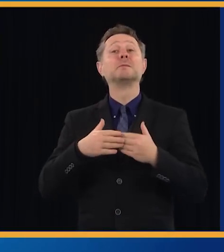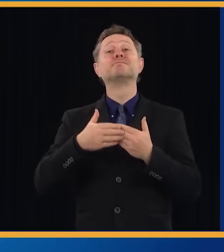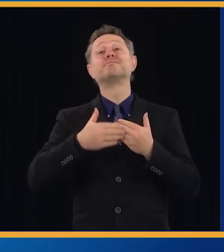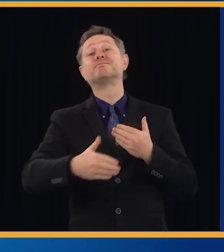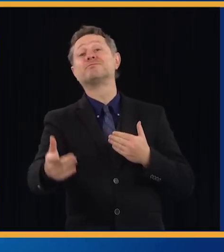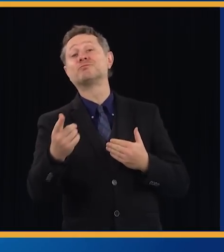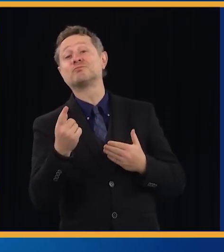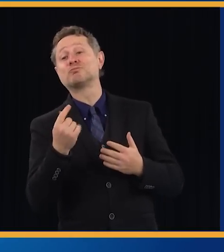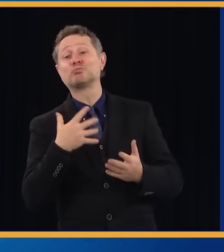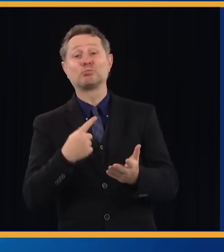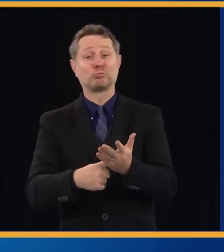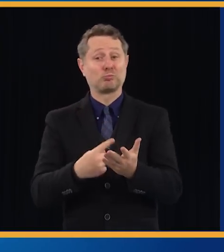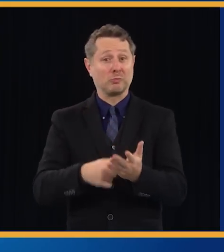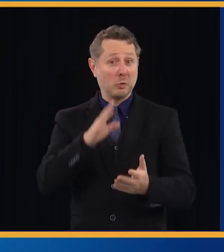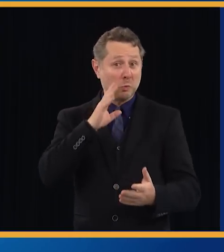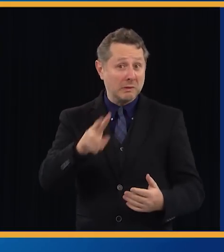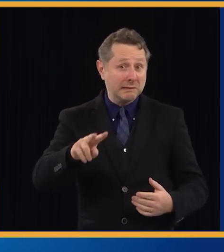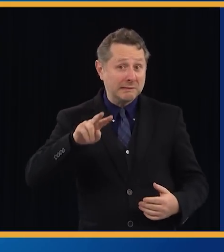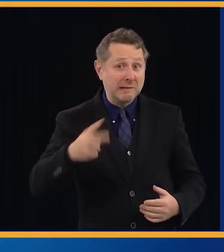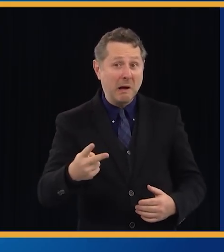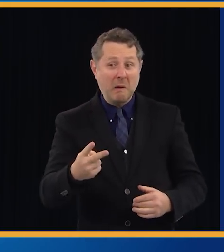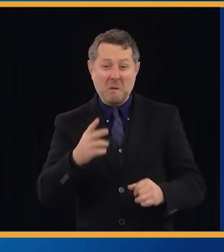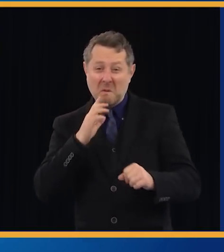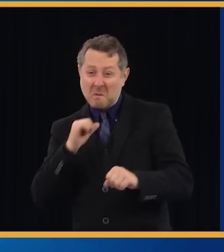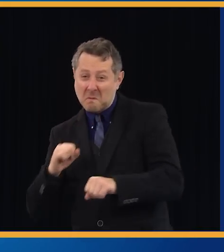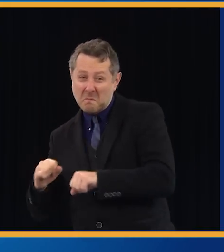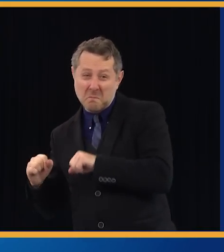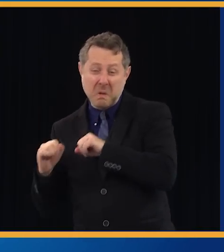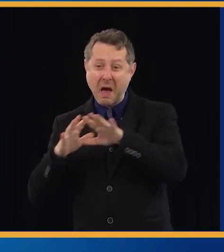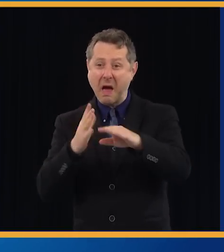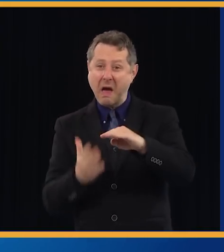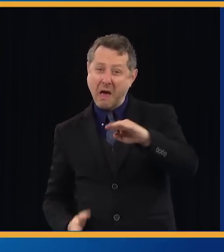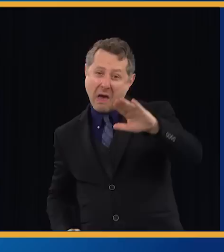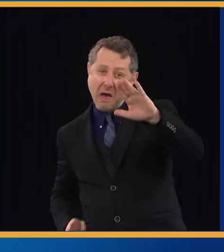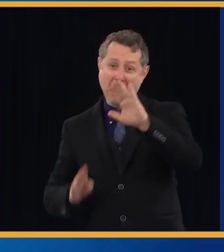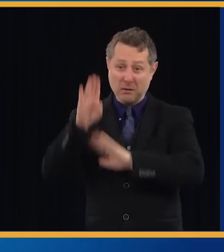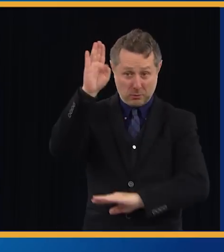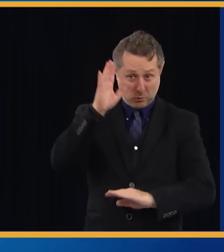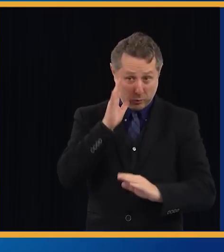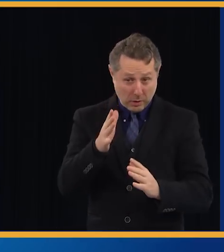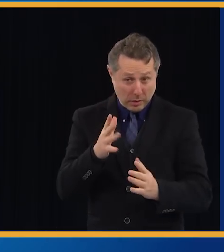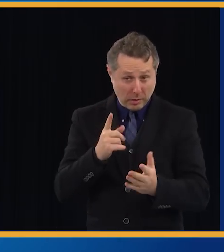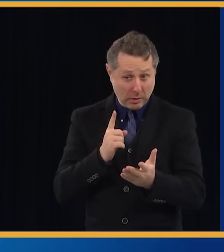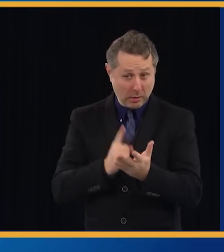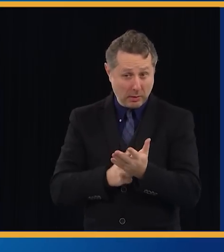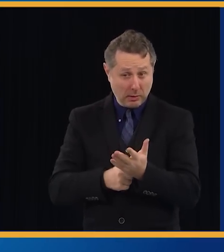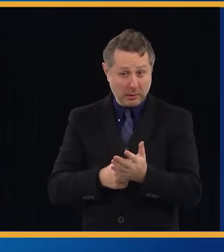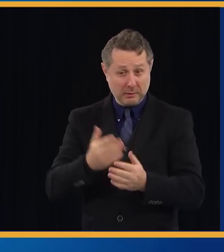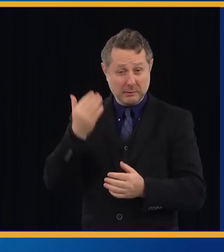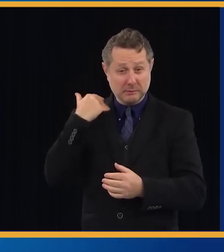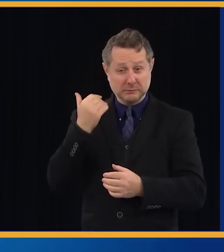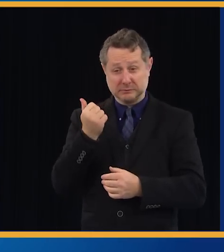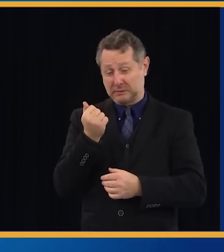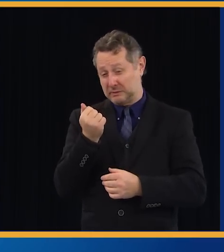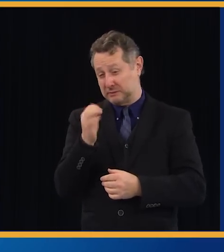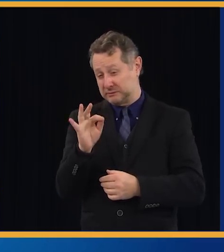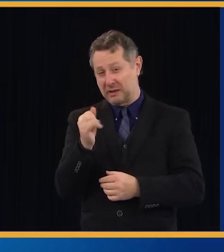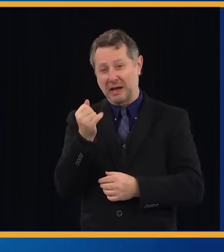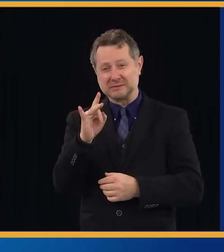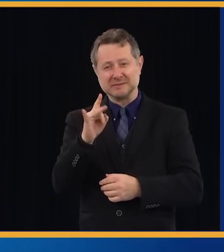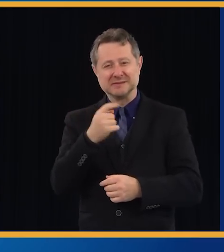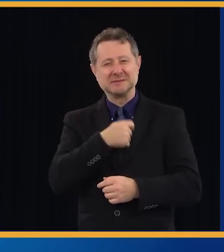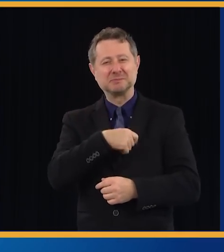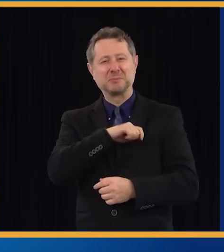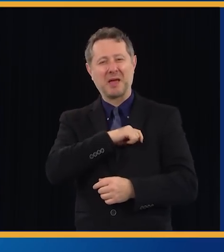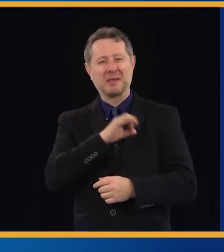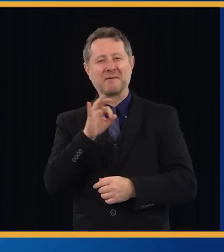wave of the virus? We talk about the 1918 pandemic. It came in 3 waves. Is there a second wave? Does the virus mutate and